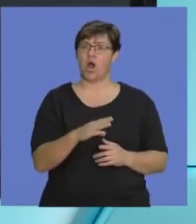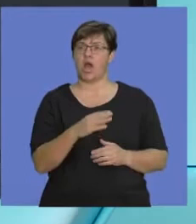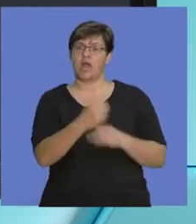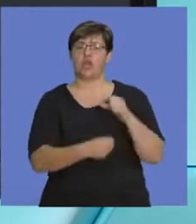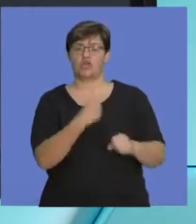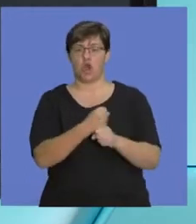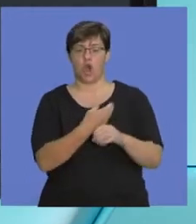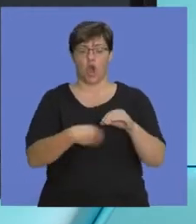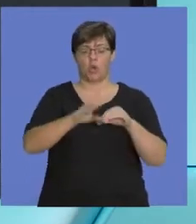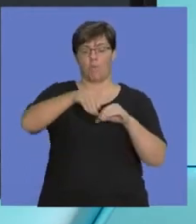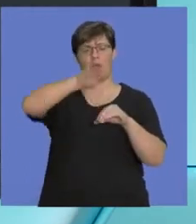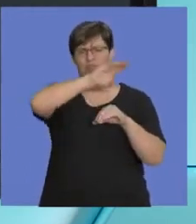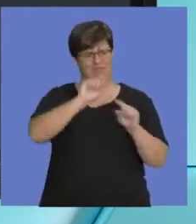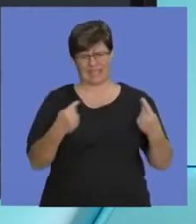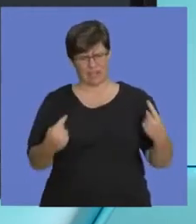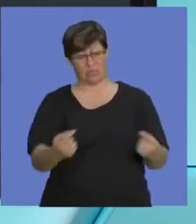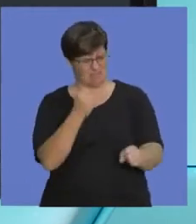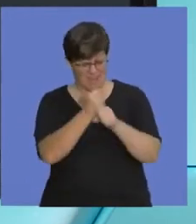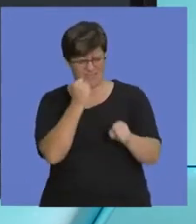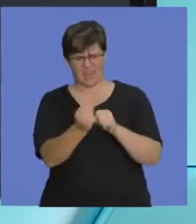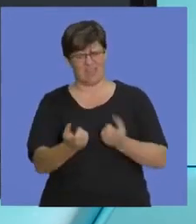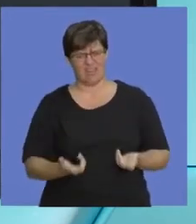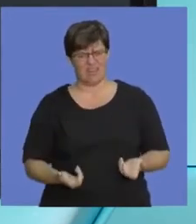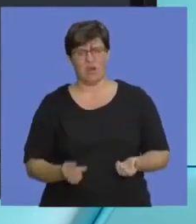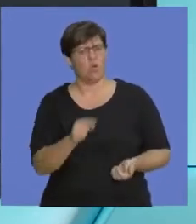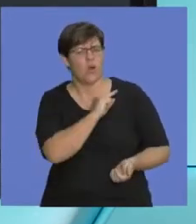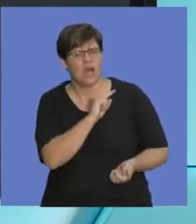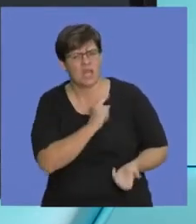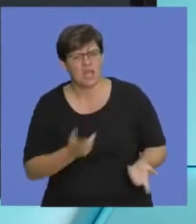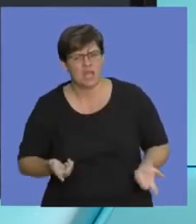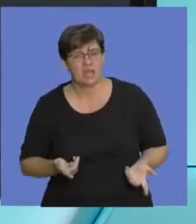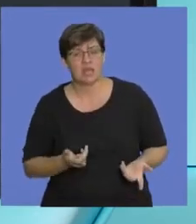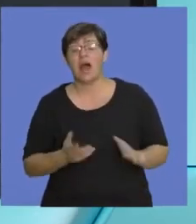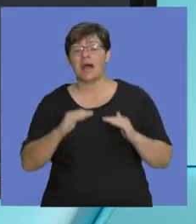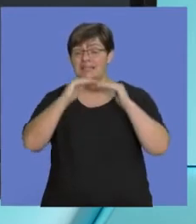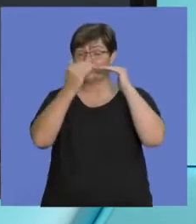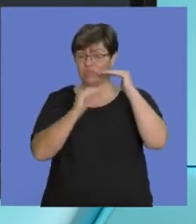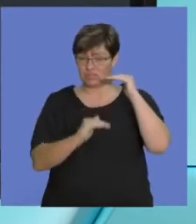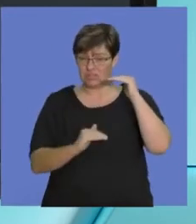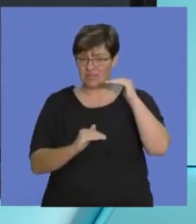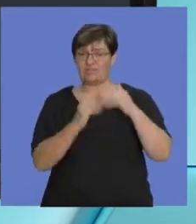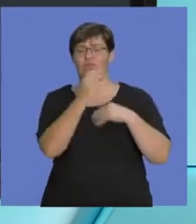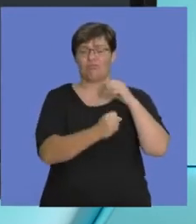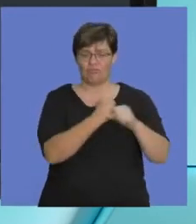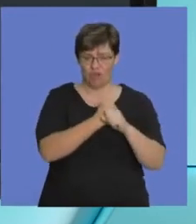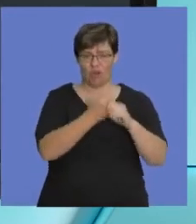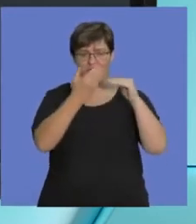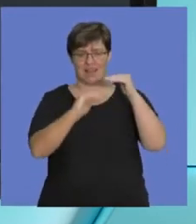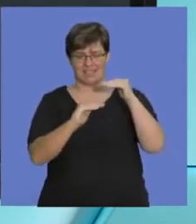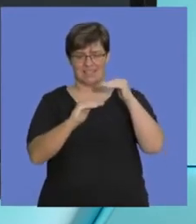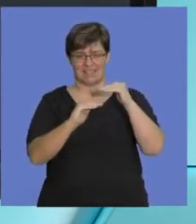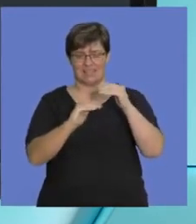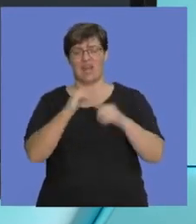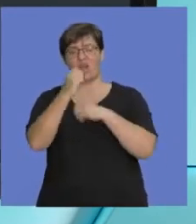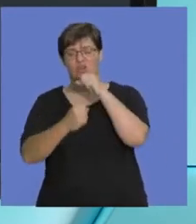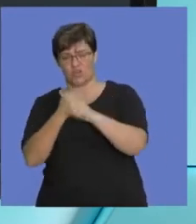annum compounded. Per annum compounded. I will never say that. Why? Because depreciation is a yearly